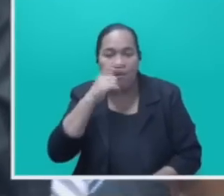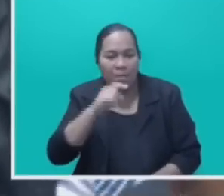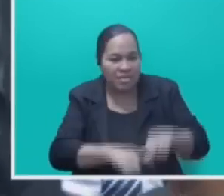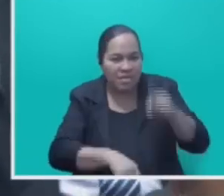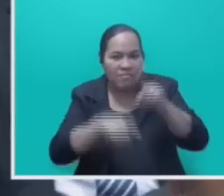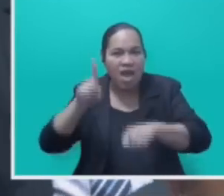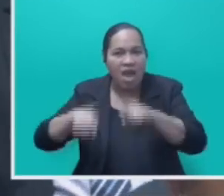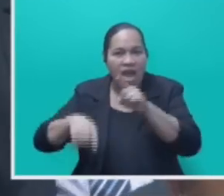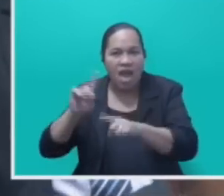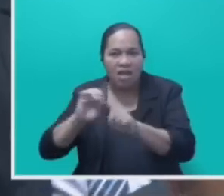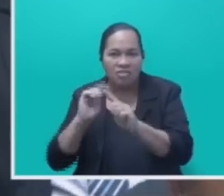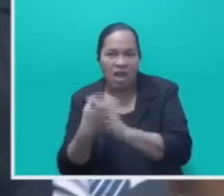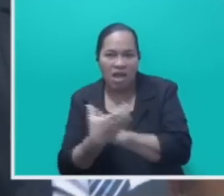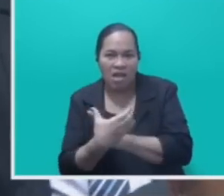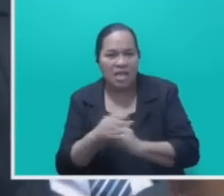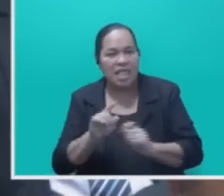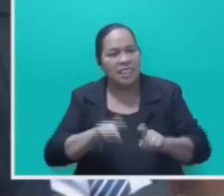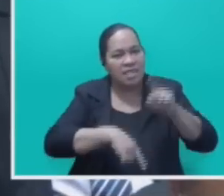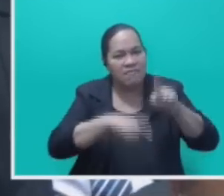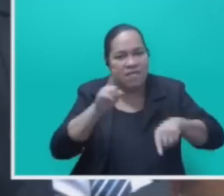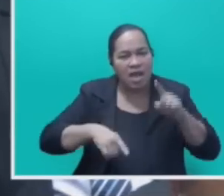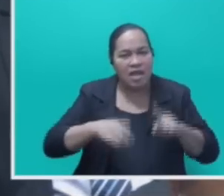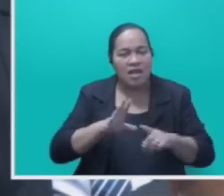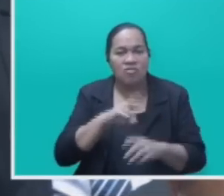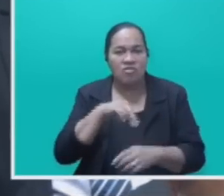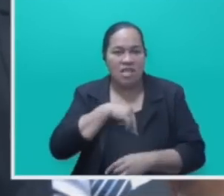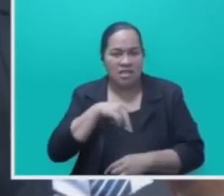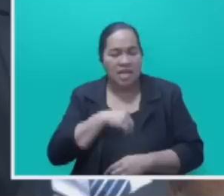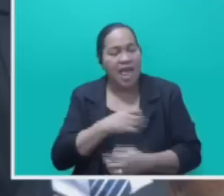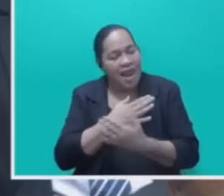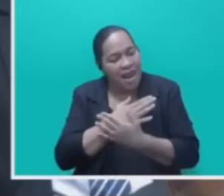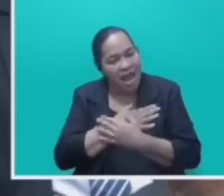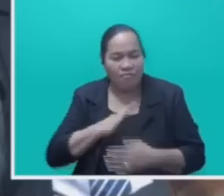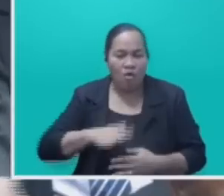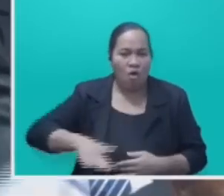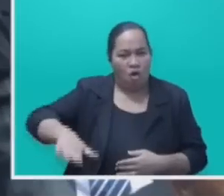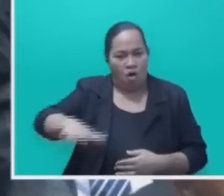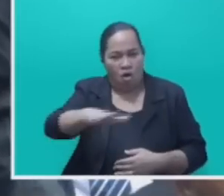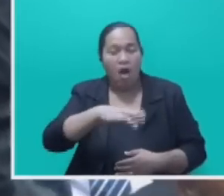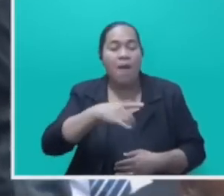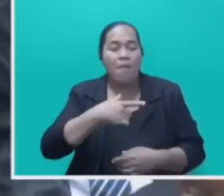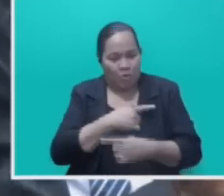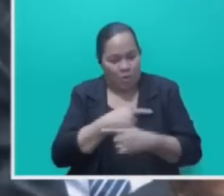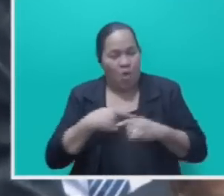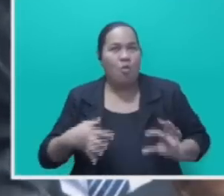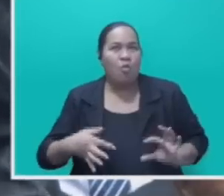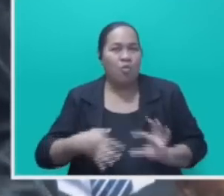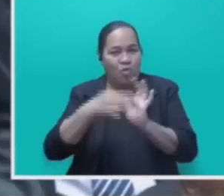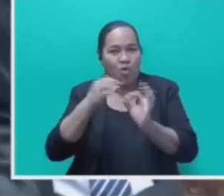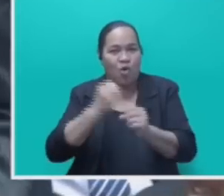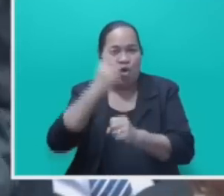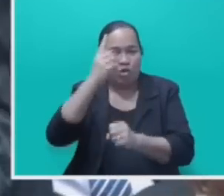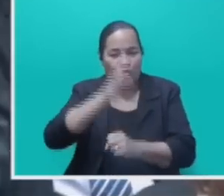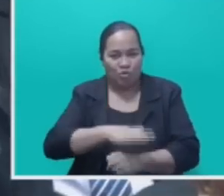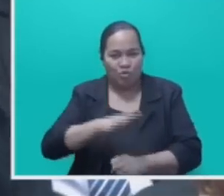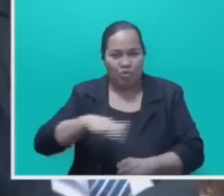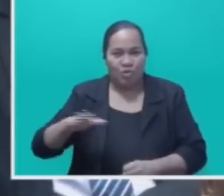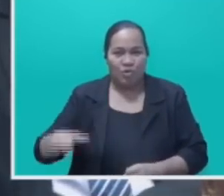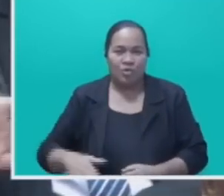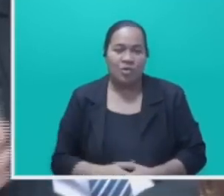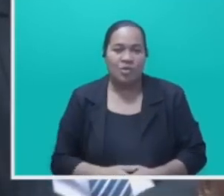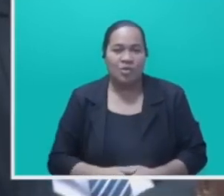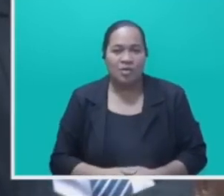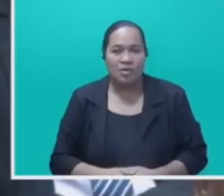ethnicities, different religions. Christ loved all because we are all God's children. Mr.